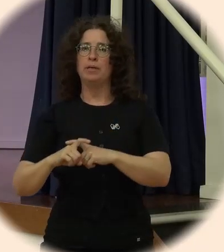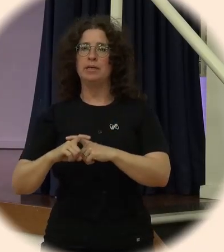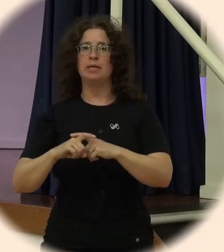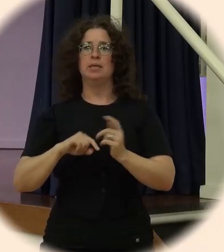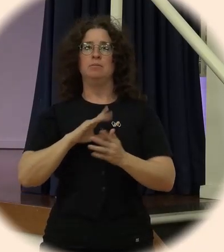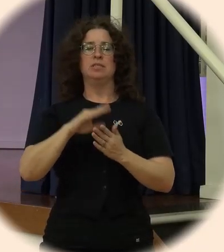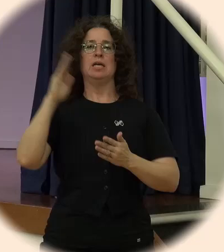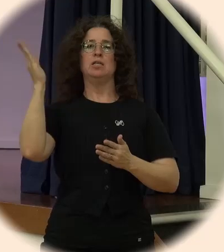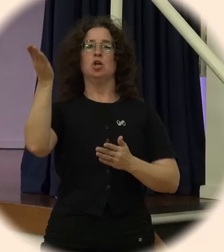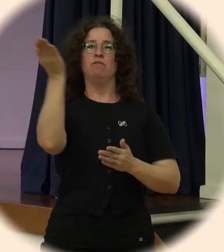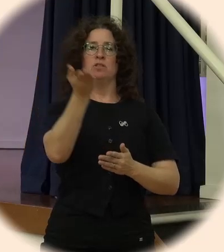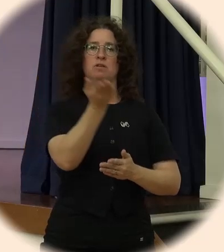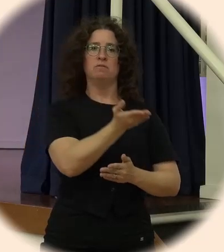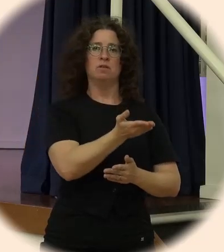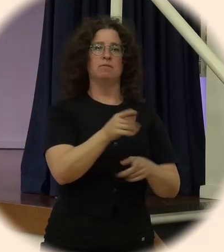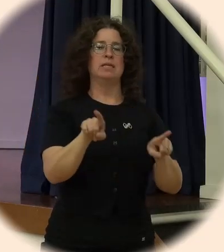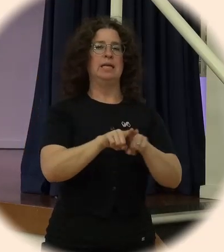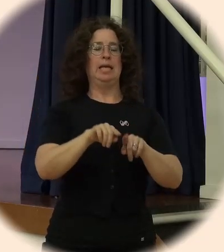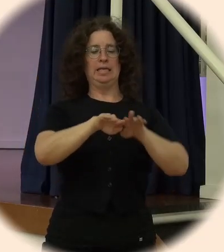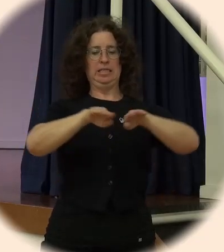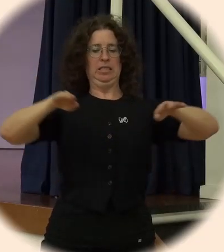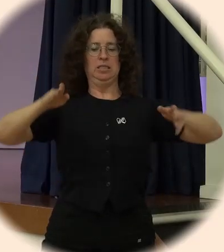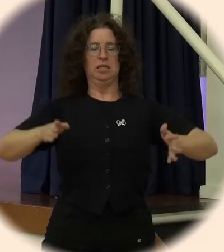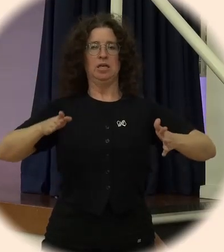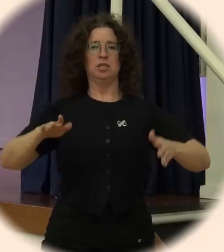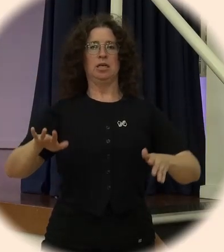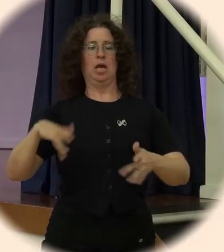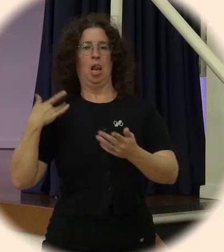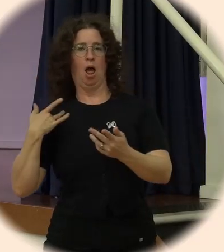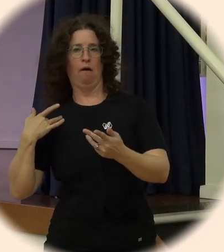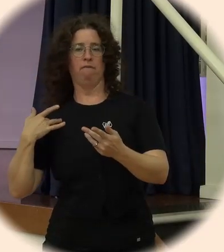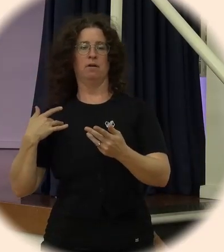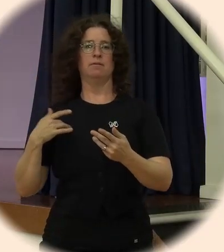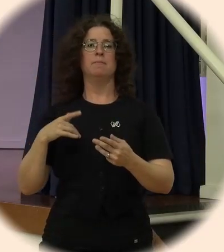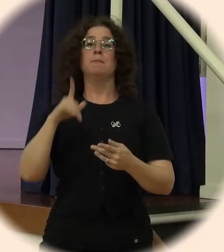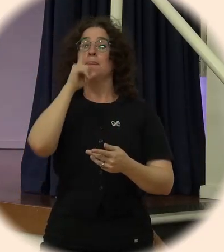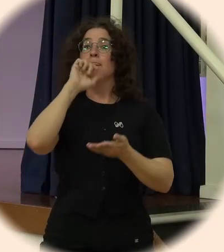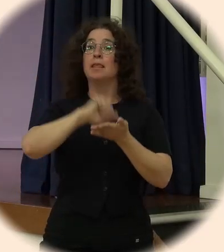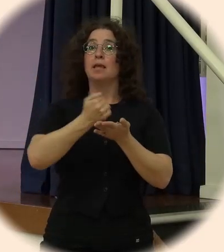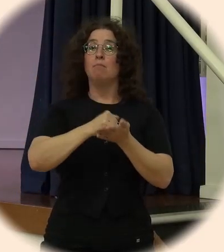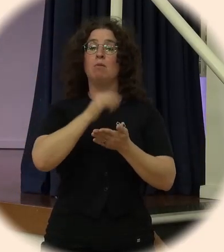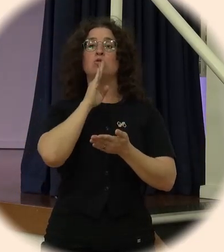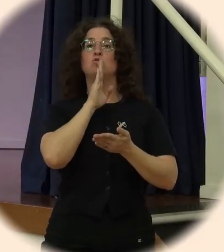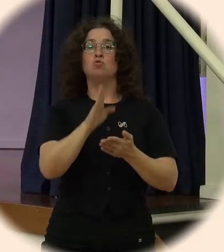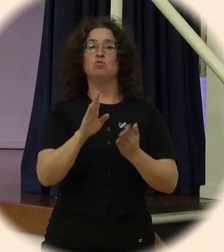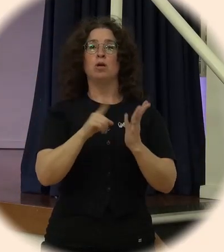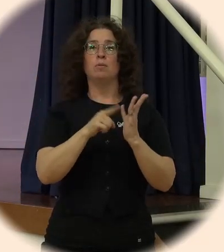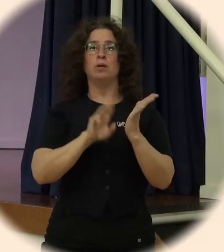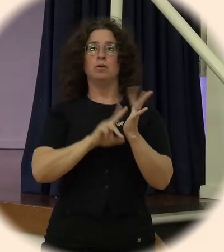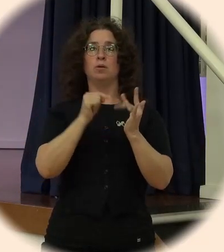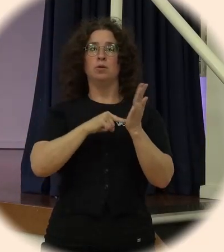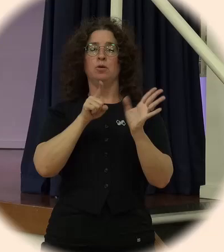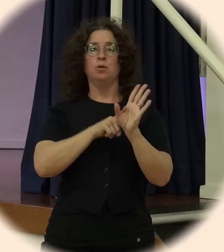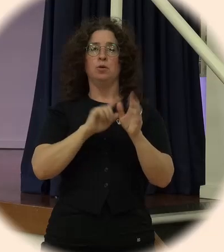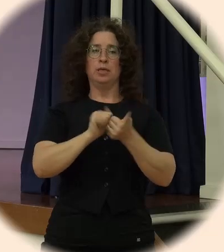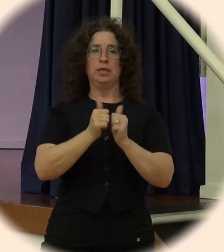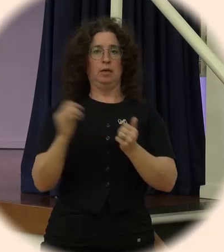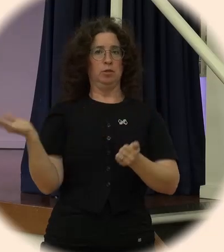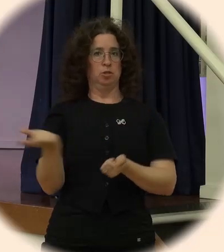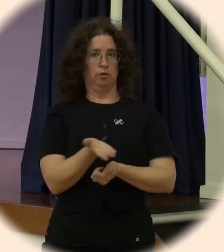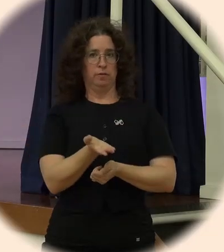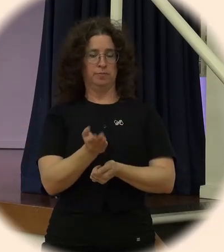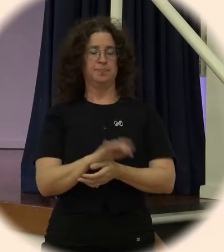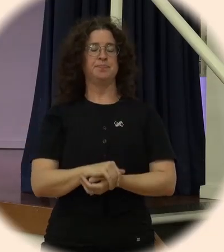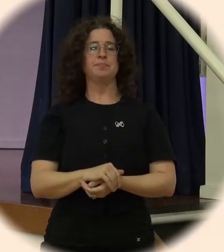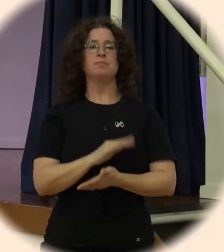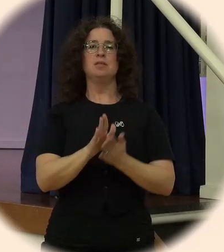as staging and live, without rebuilding your project. You can even publish your content directly to Unity gaming services, making it easy to